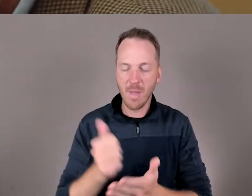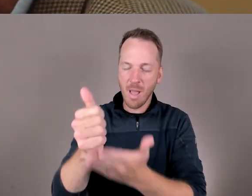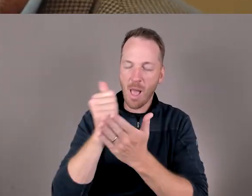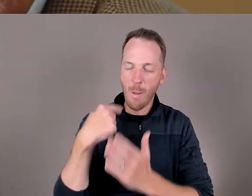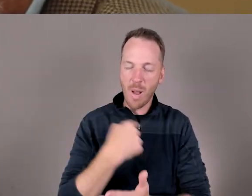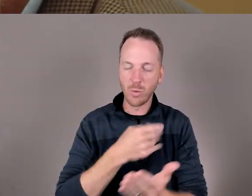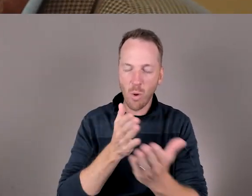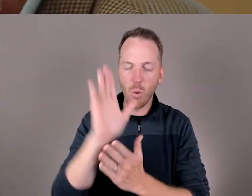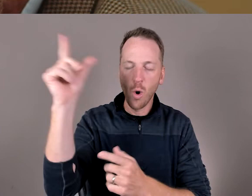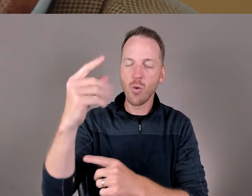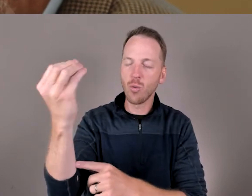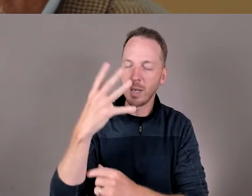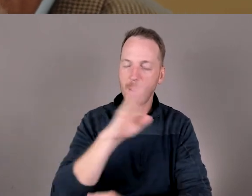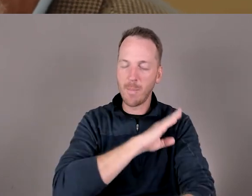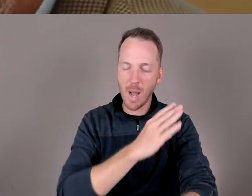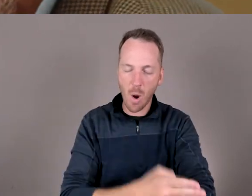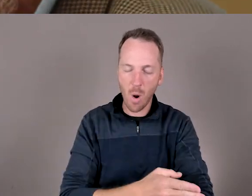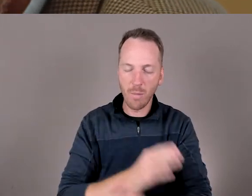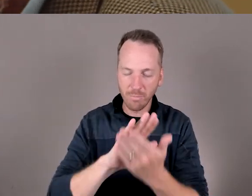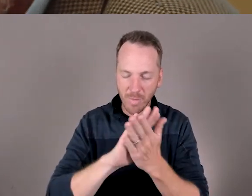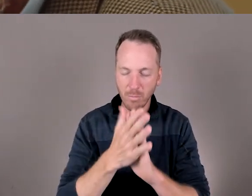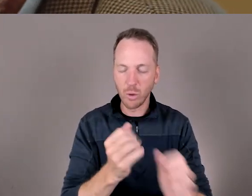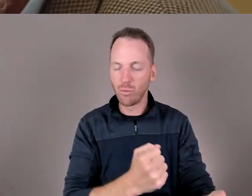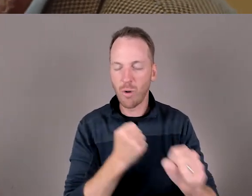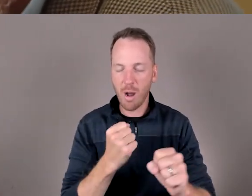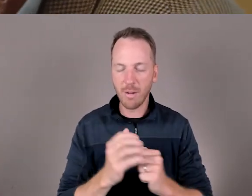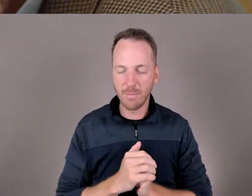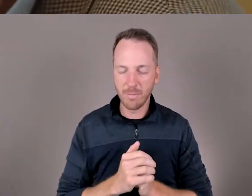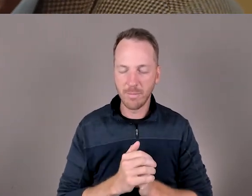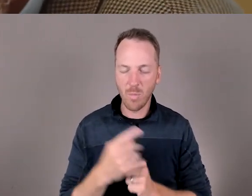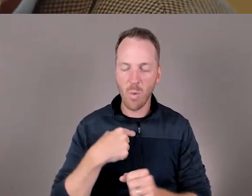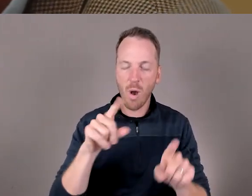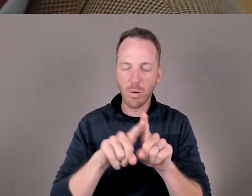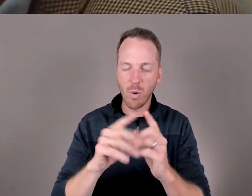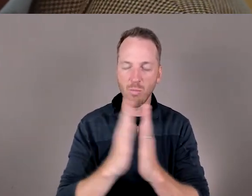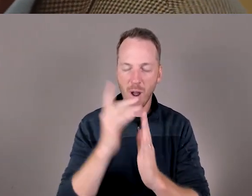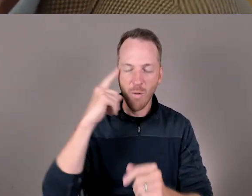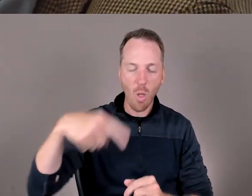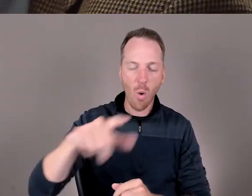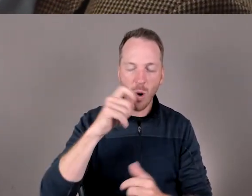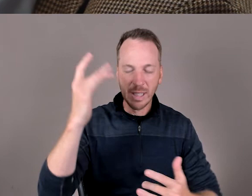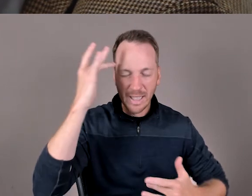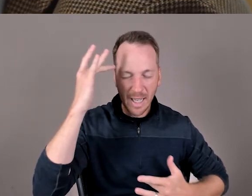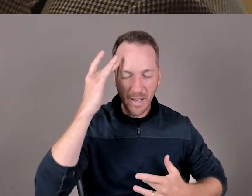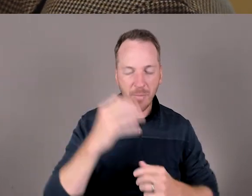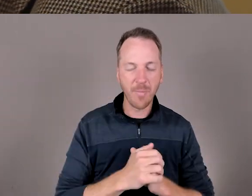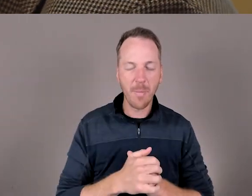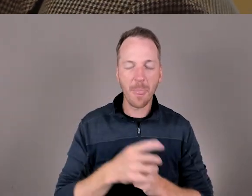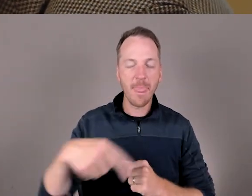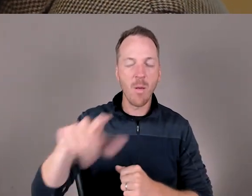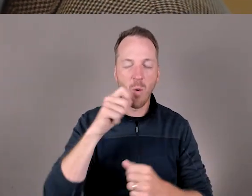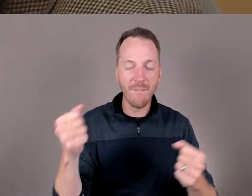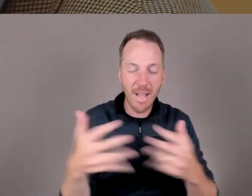us by your grace and power to be strong. We also pray for those who are sick, those who